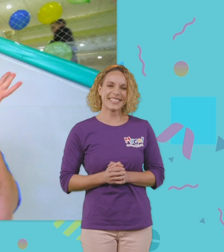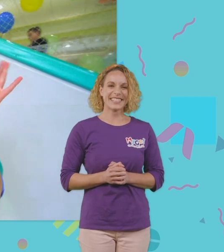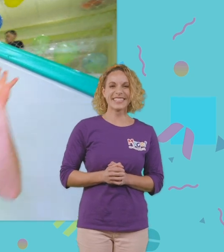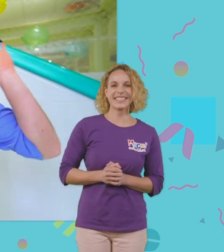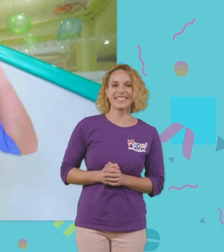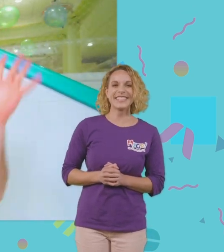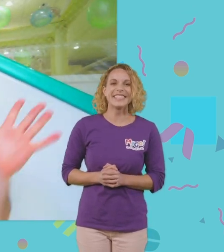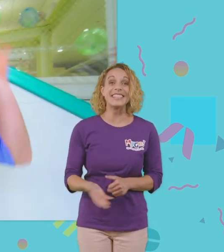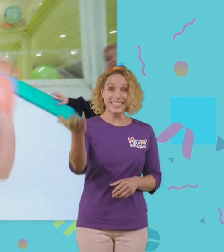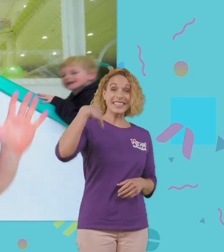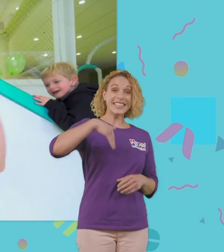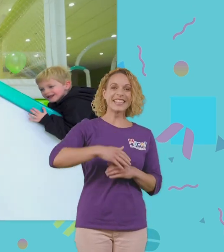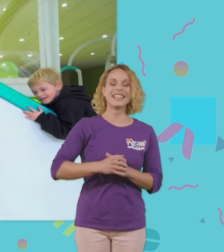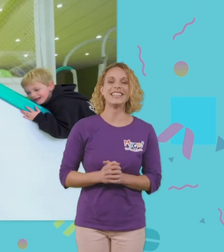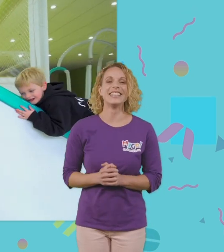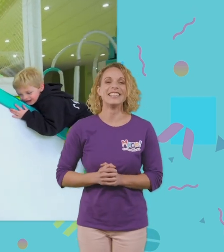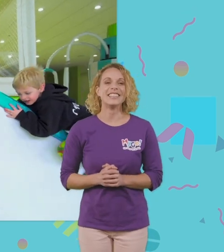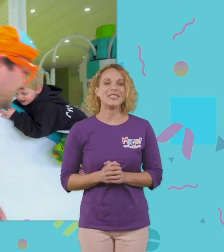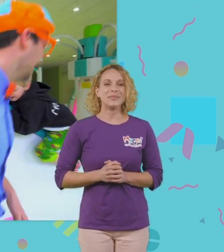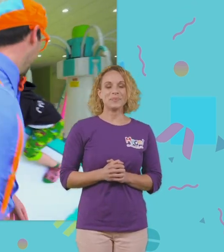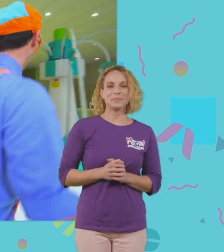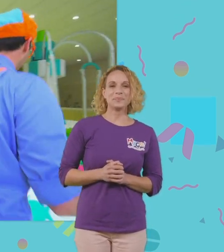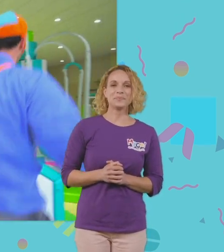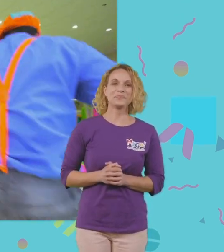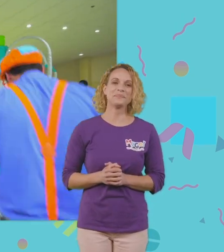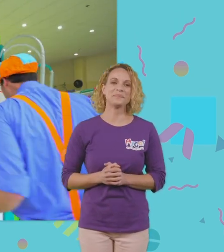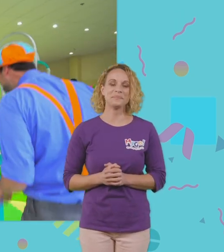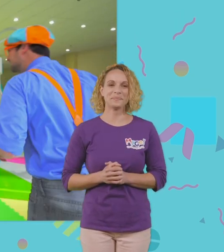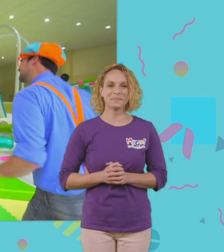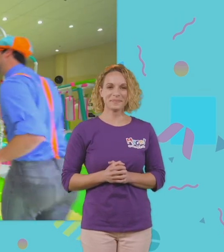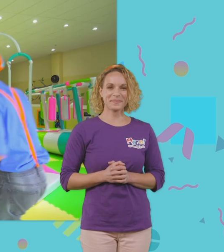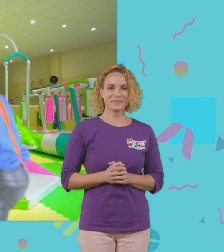Hey, I'm like me! That color pink! Come on!